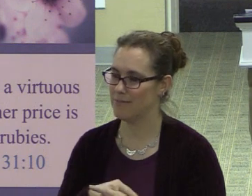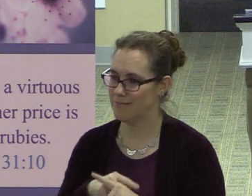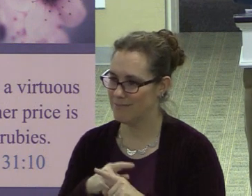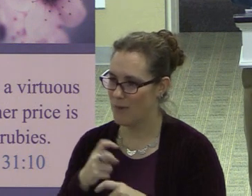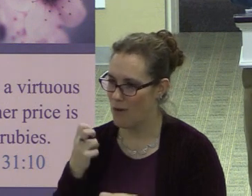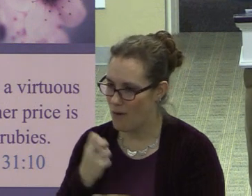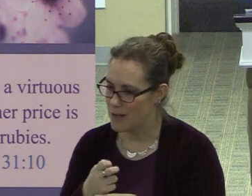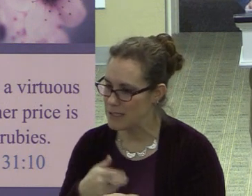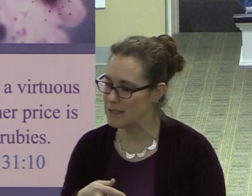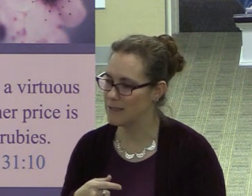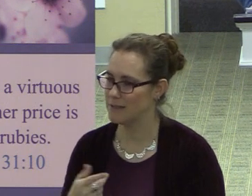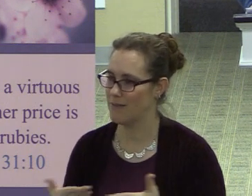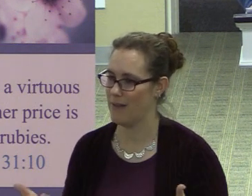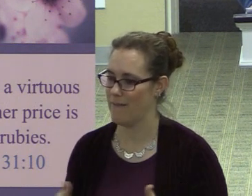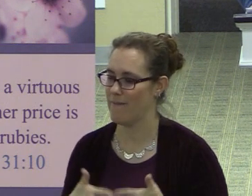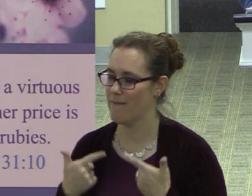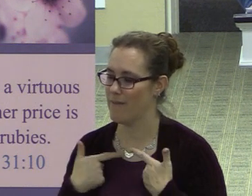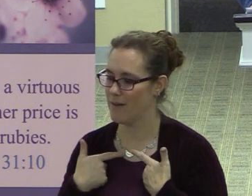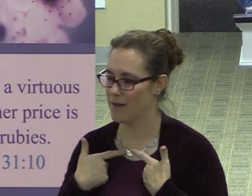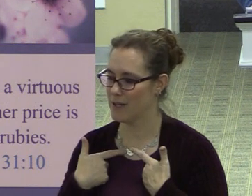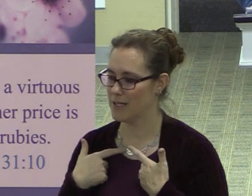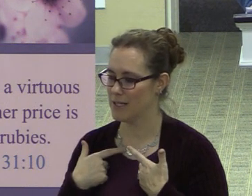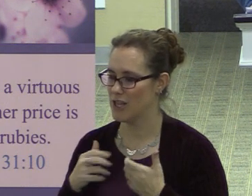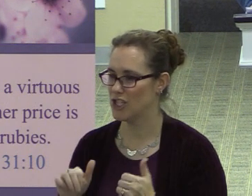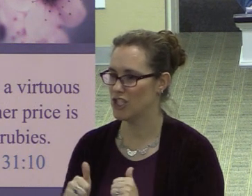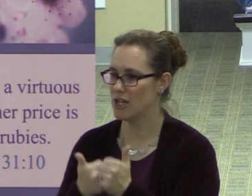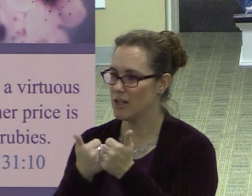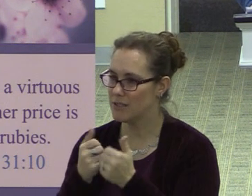you handle the challenges of life.